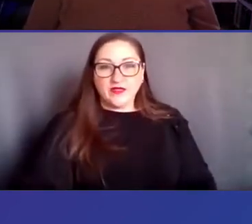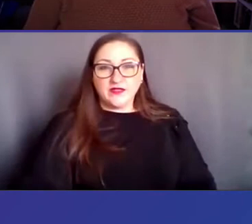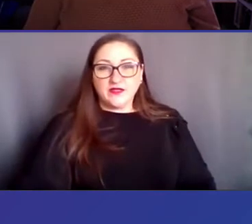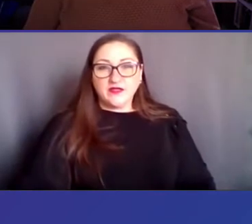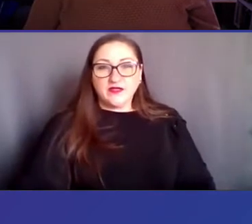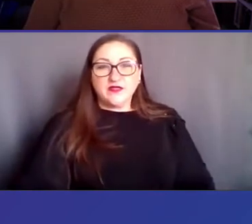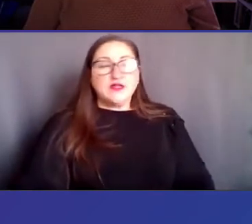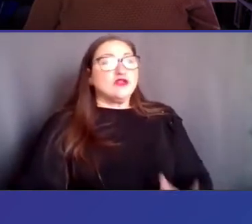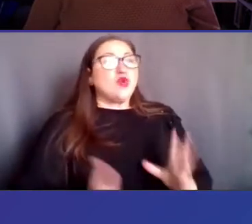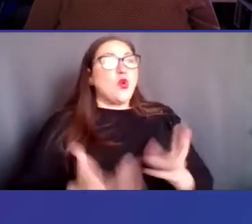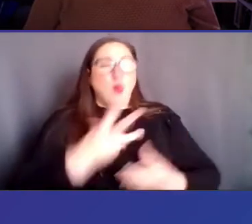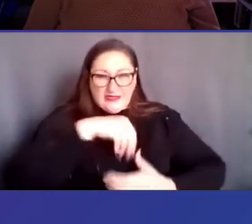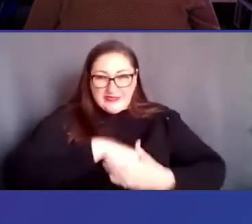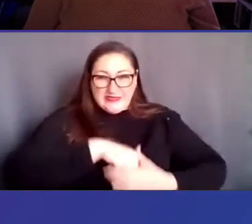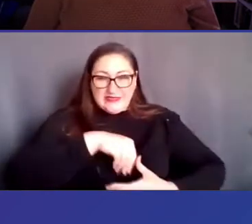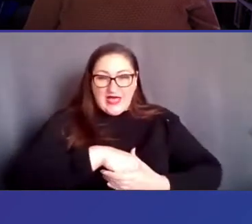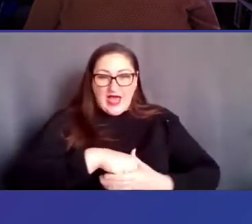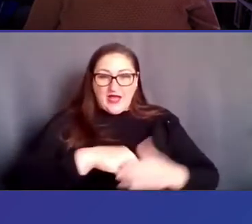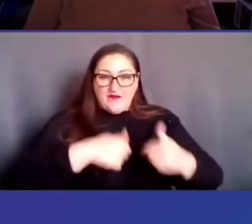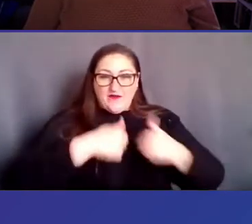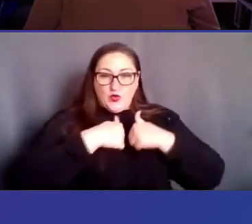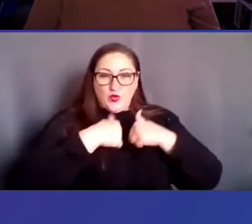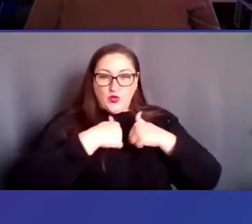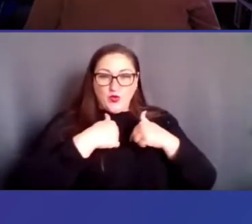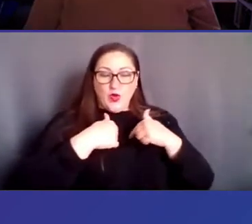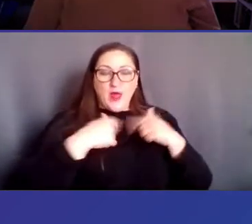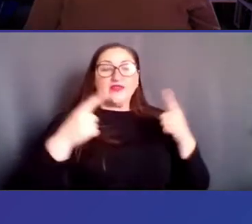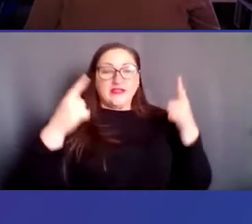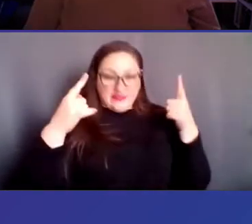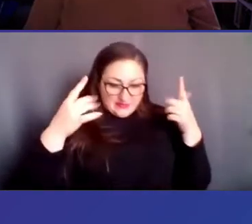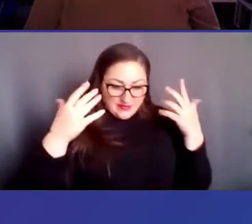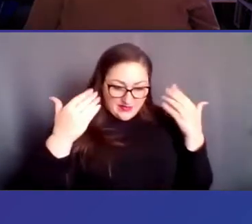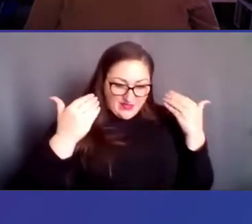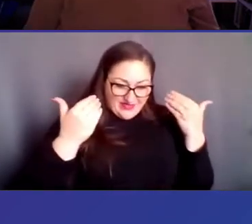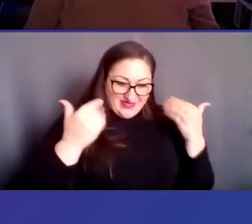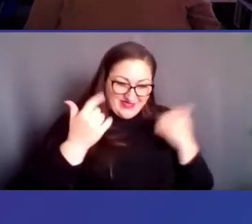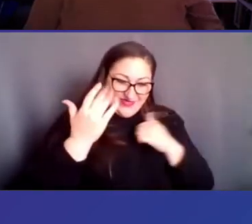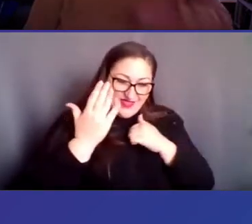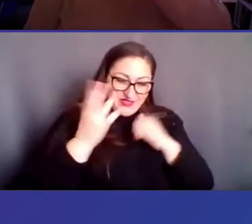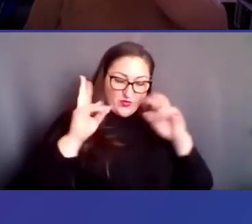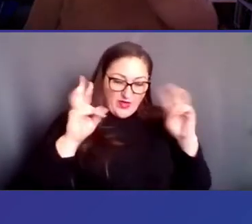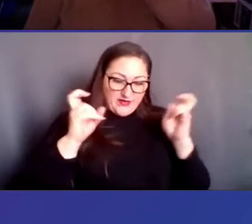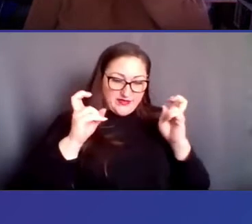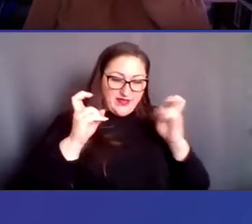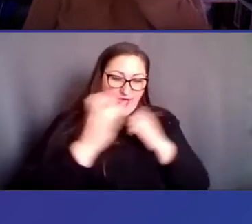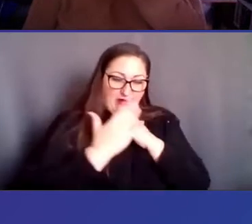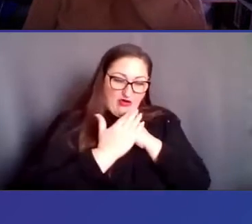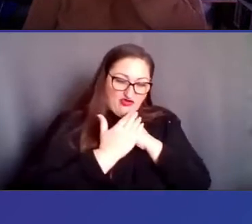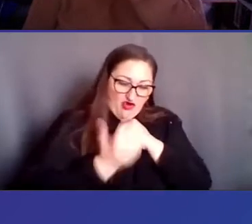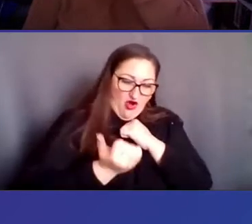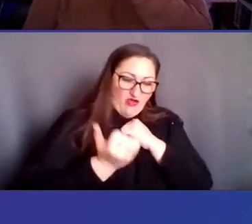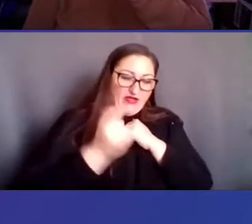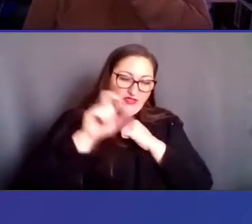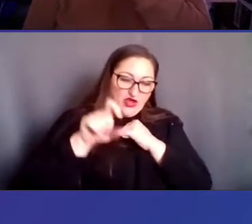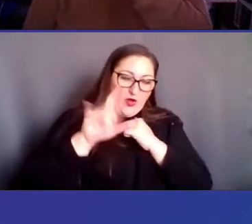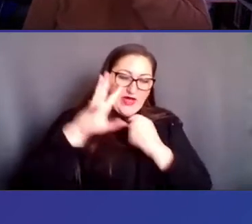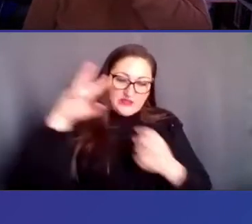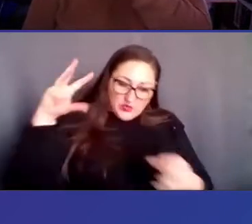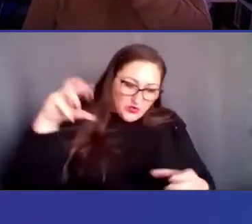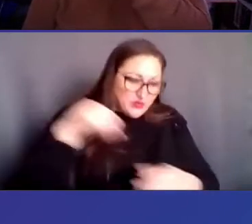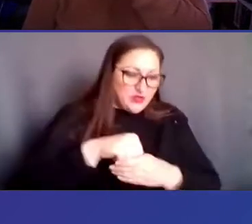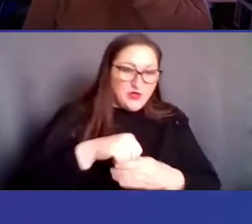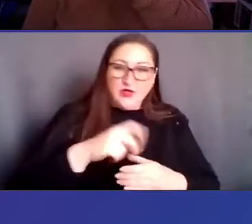is it that incited you into this calling? And then what's your metric like